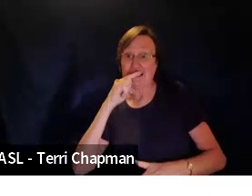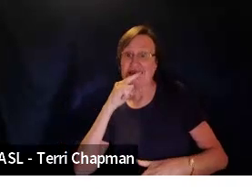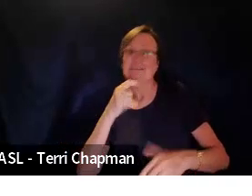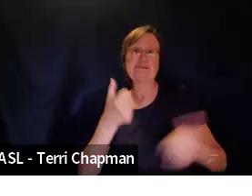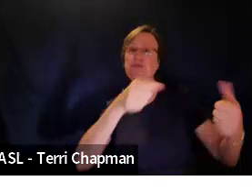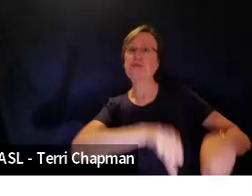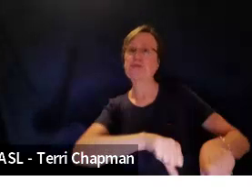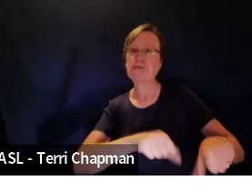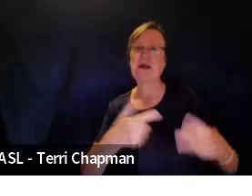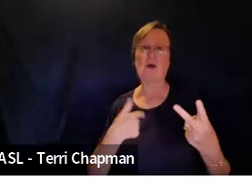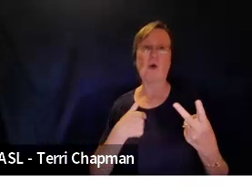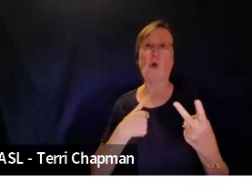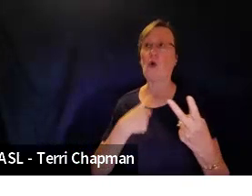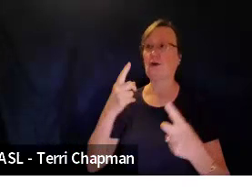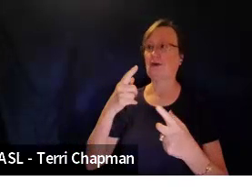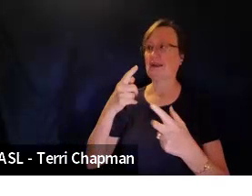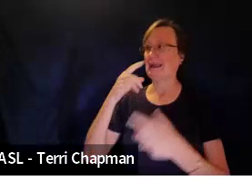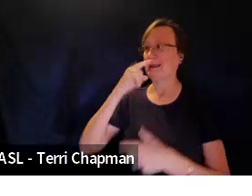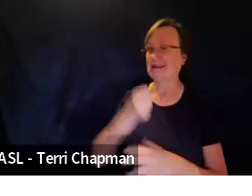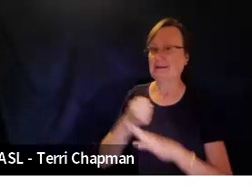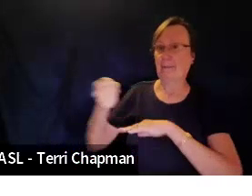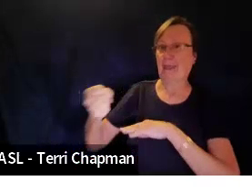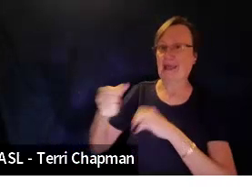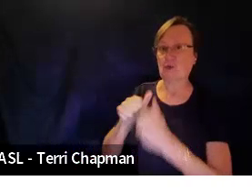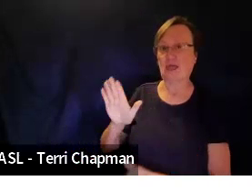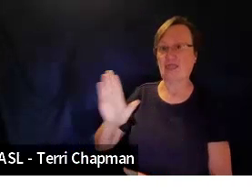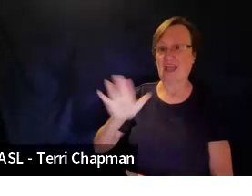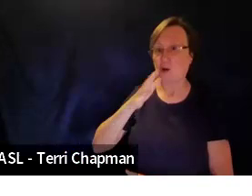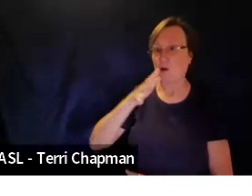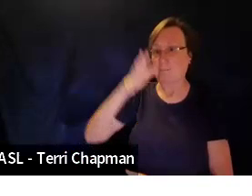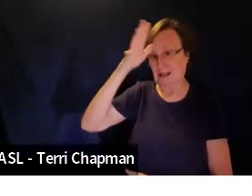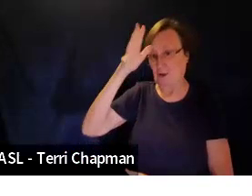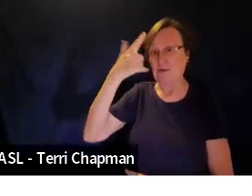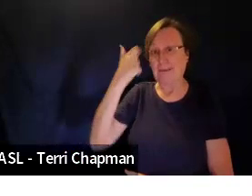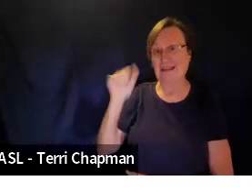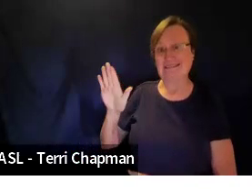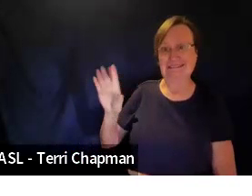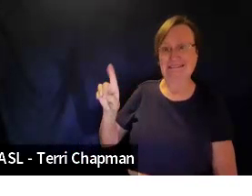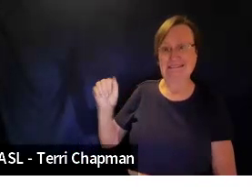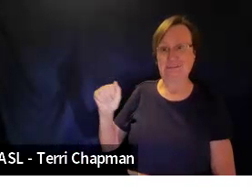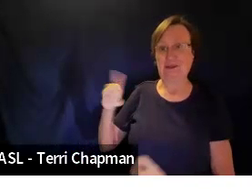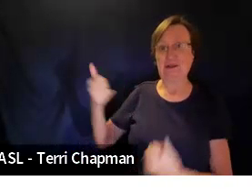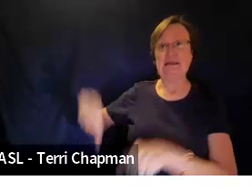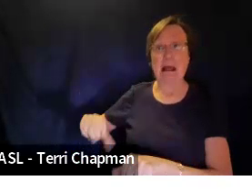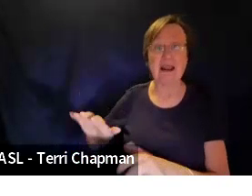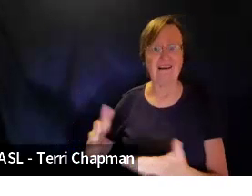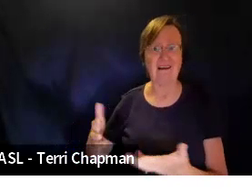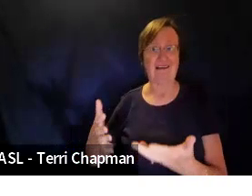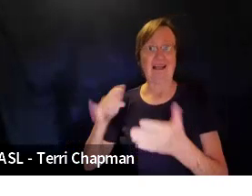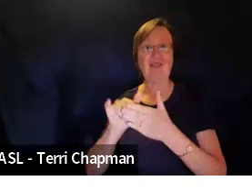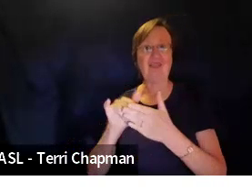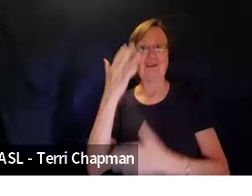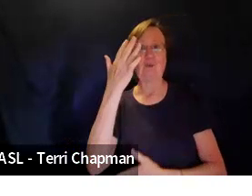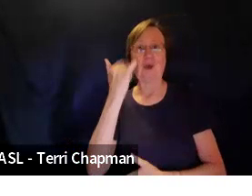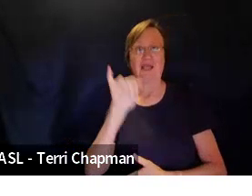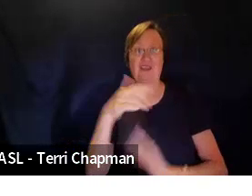parents because of a disability. And that's why this rule, which has both this value assessment